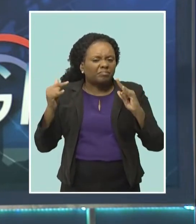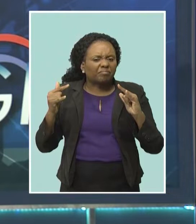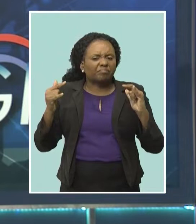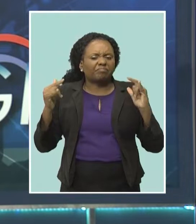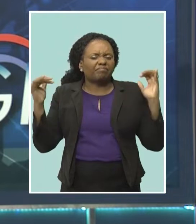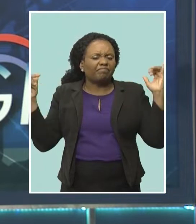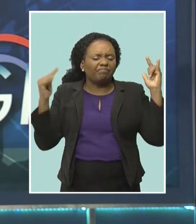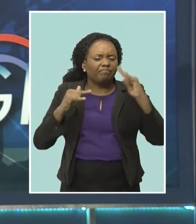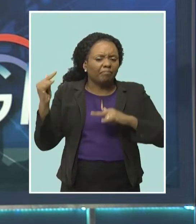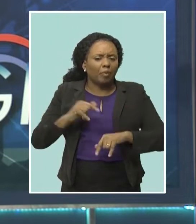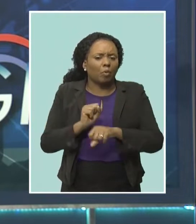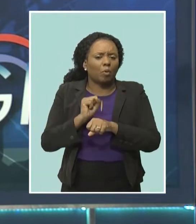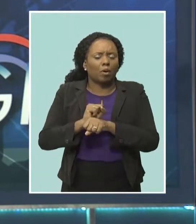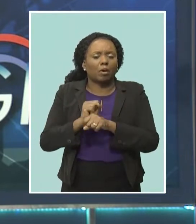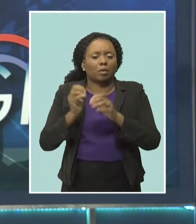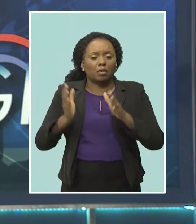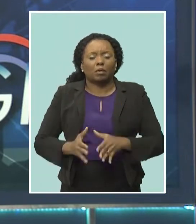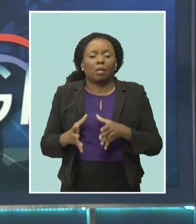unlock opportunities for them.